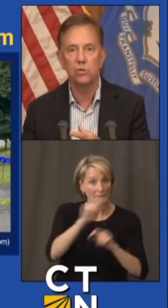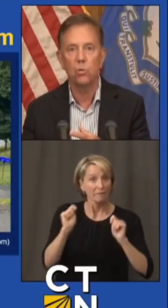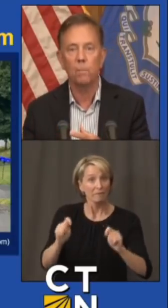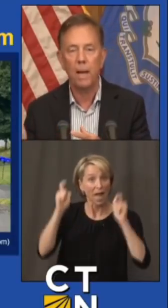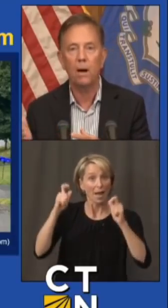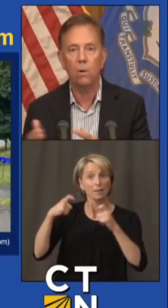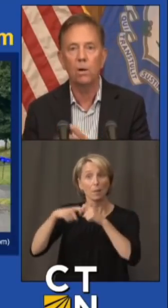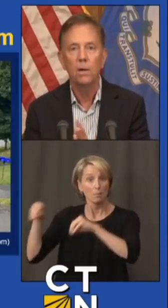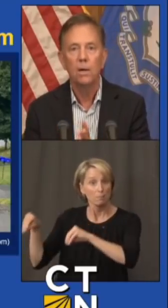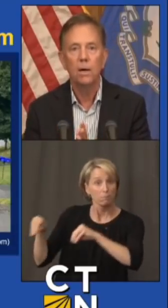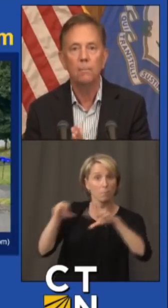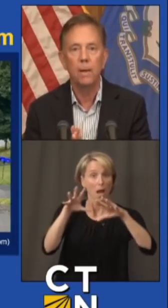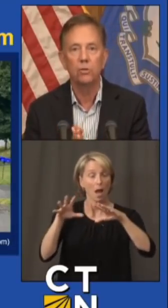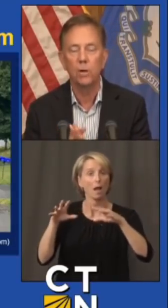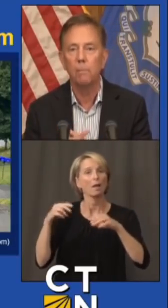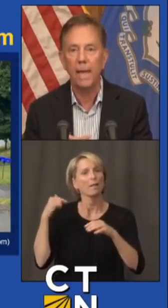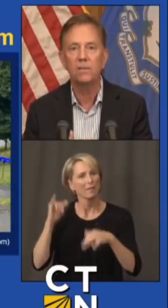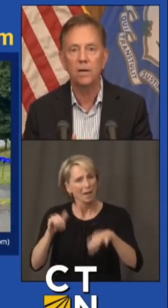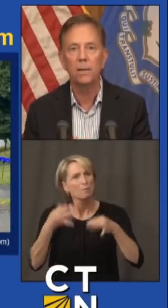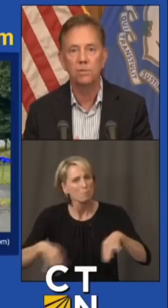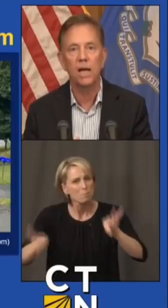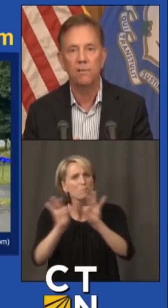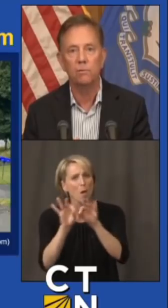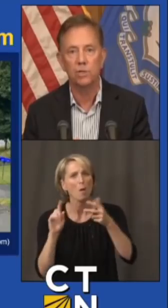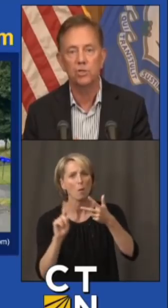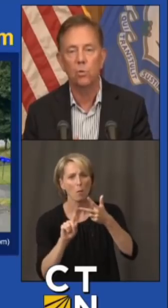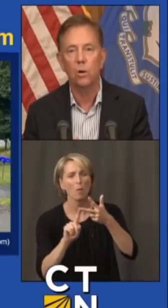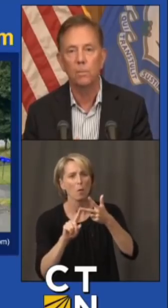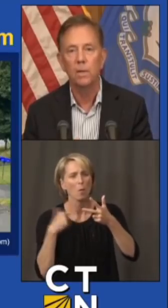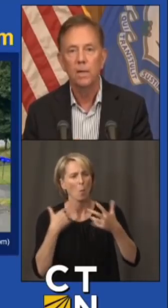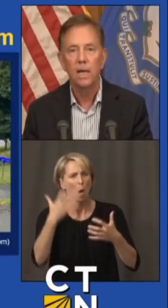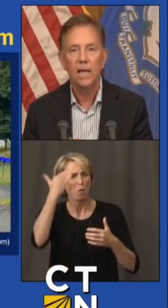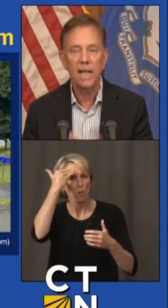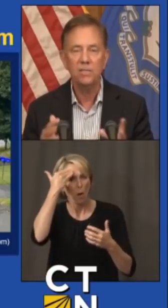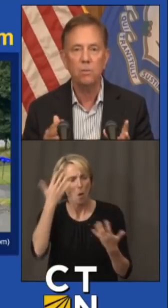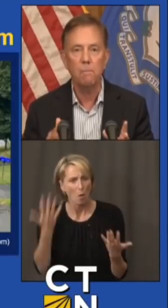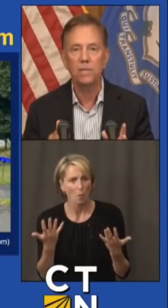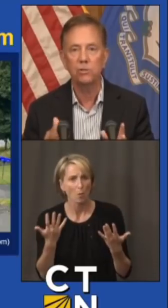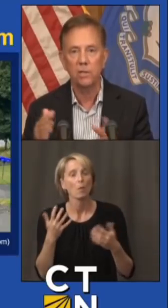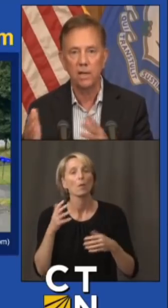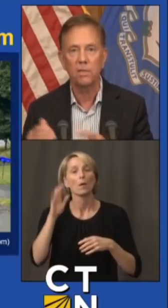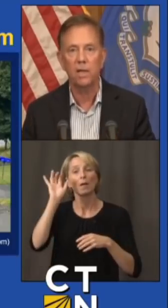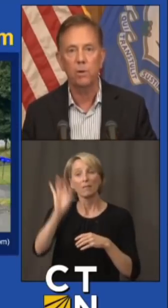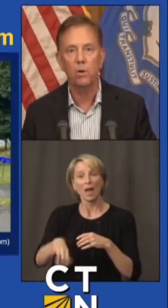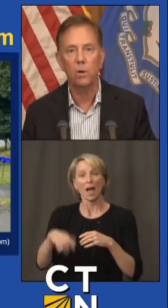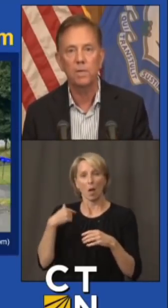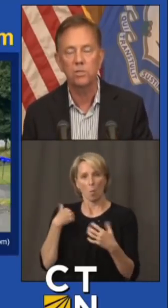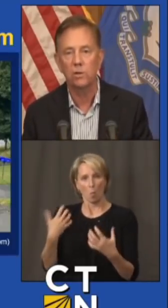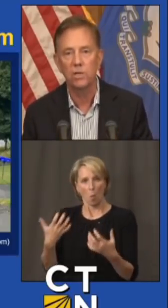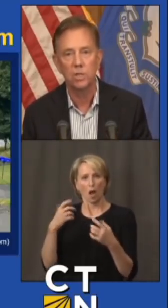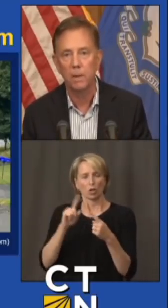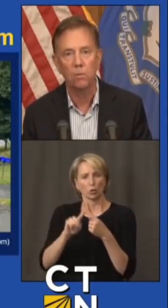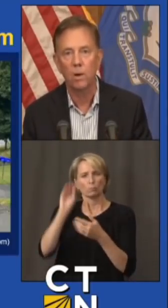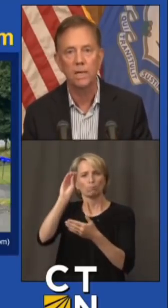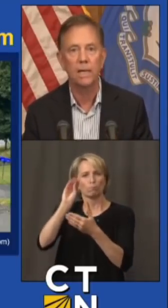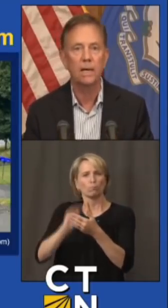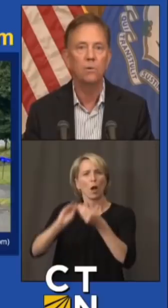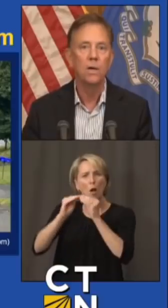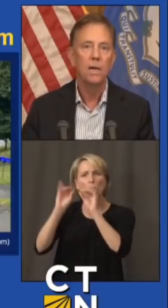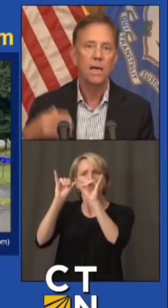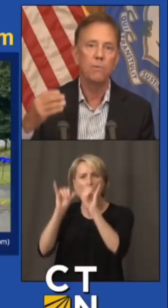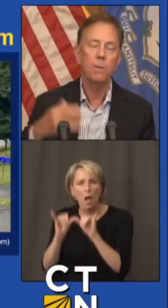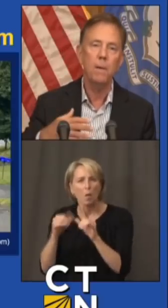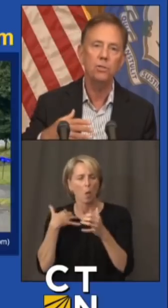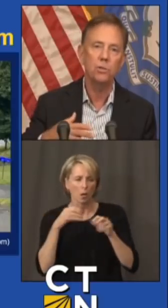can restore power during bad times after a storm. And that's a metric that I think we ought to be serious about right